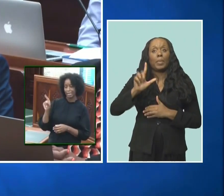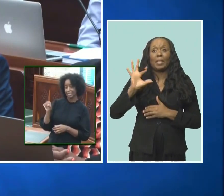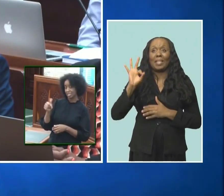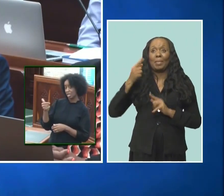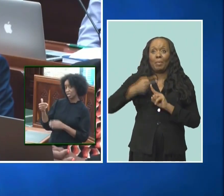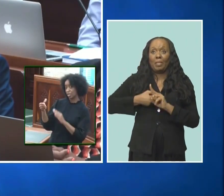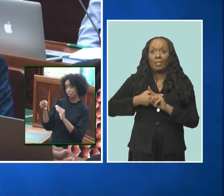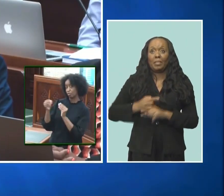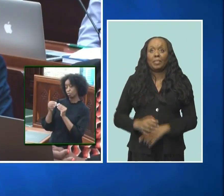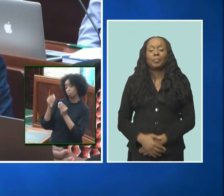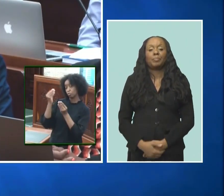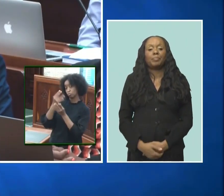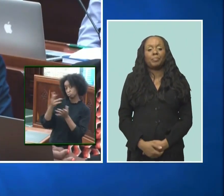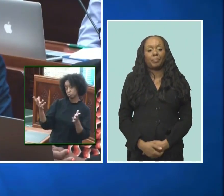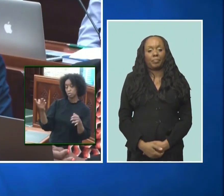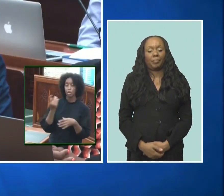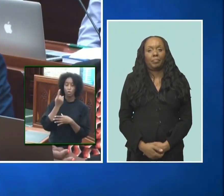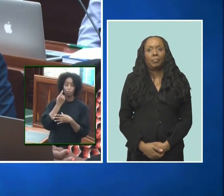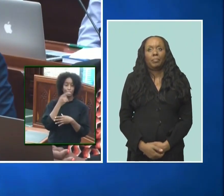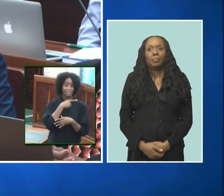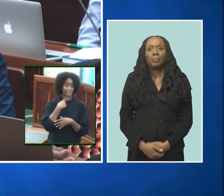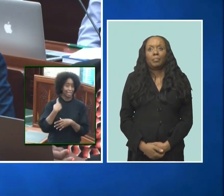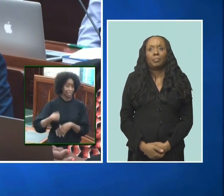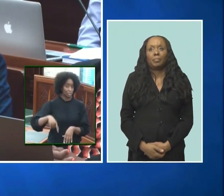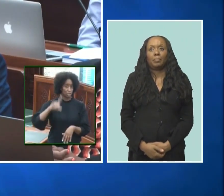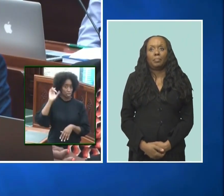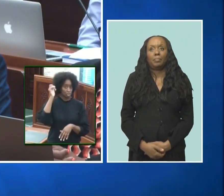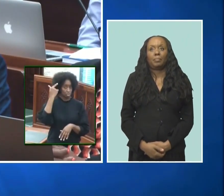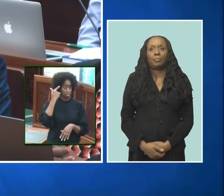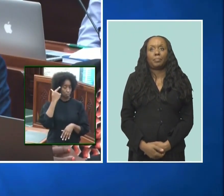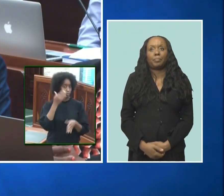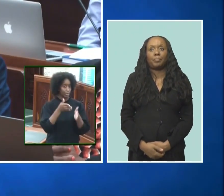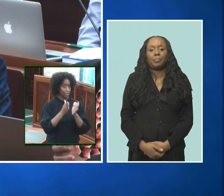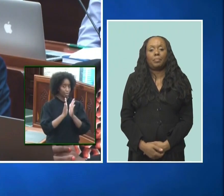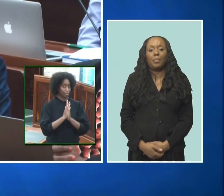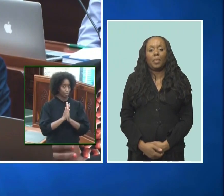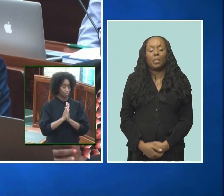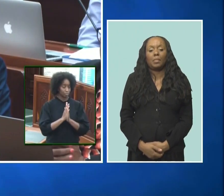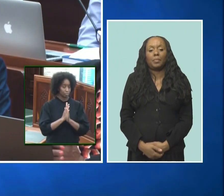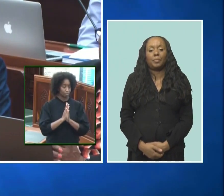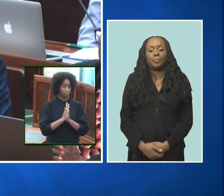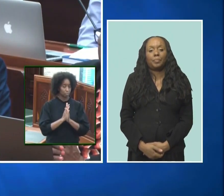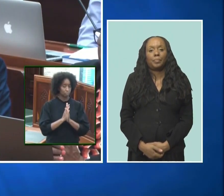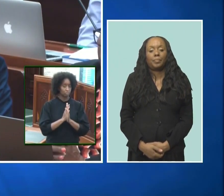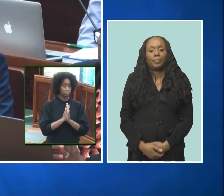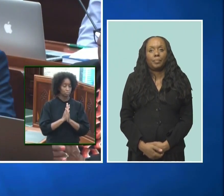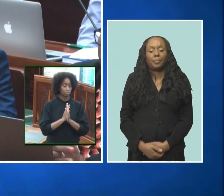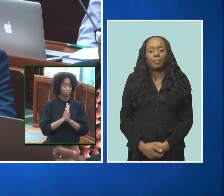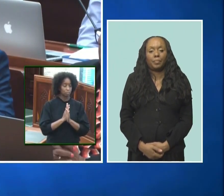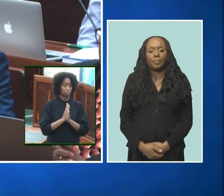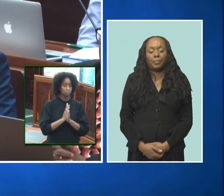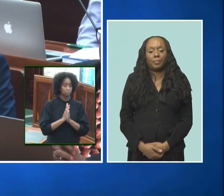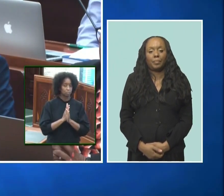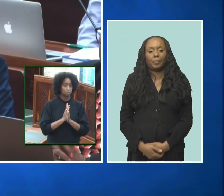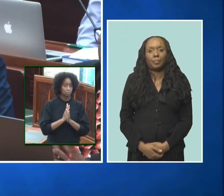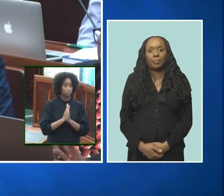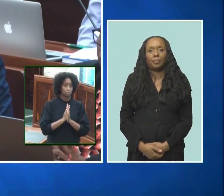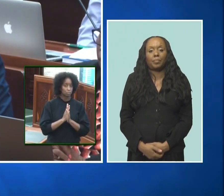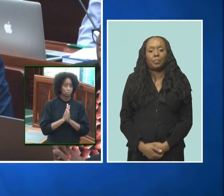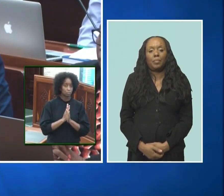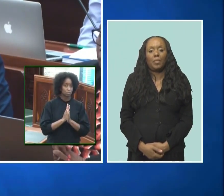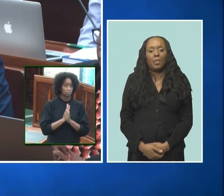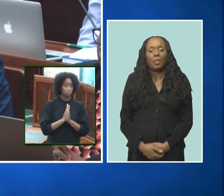the Chinese government would have asked us to clear all of the material that we had at